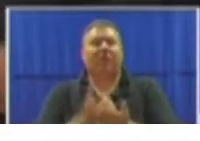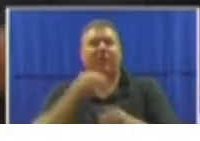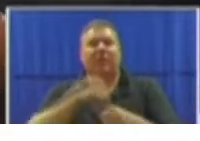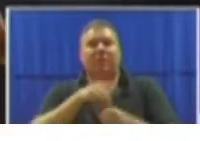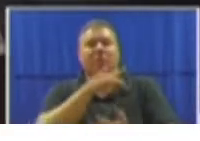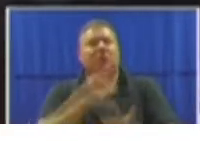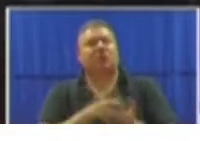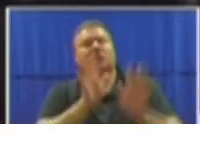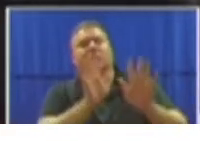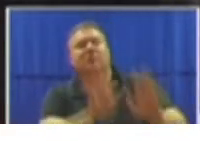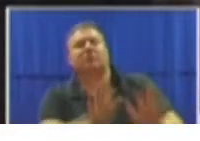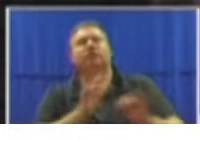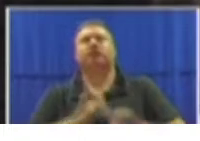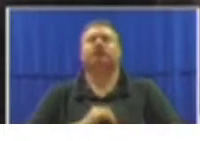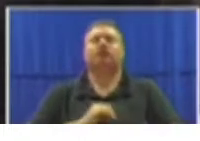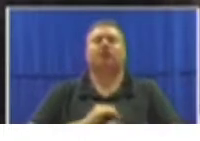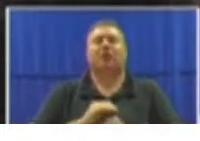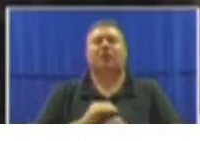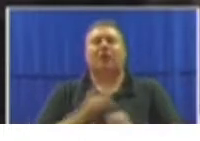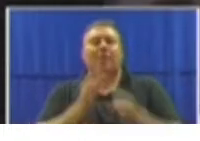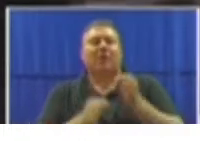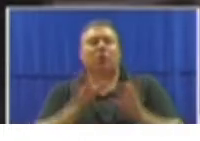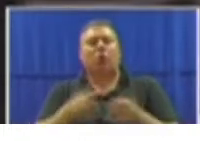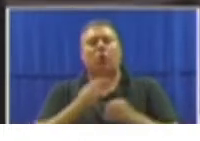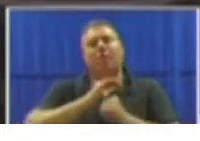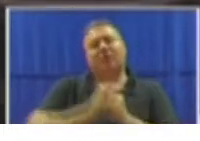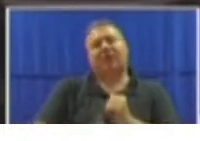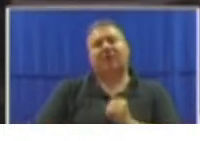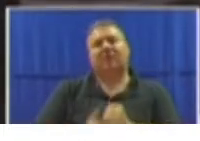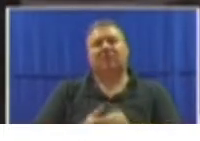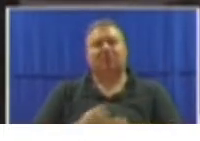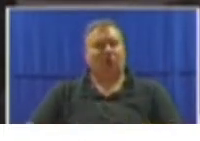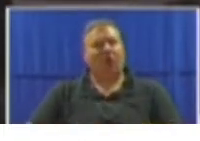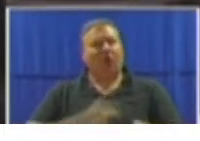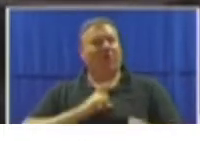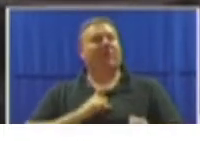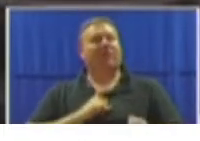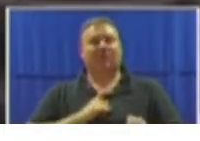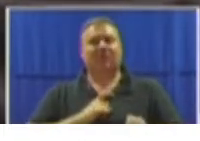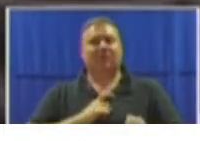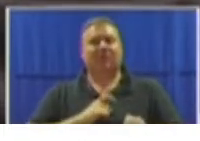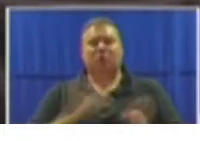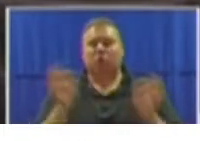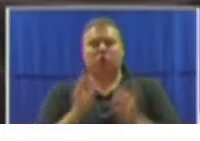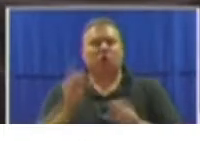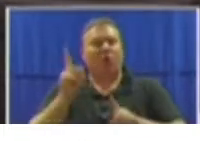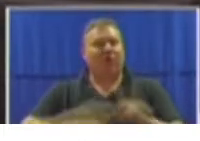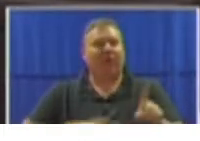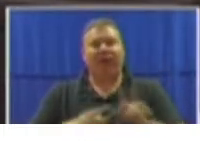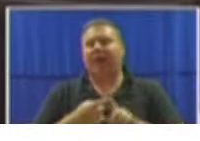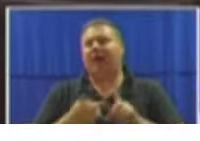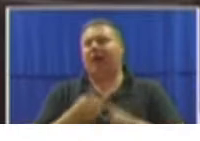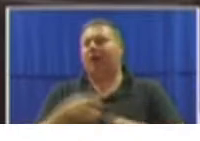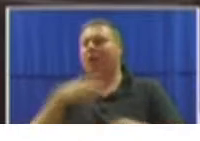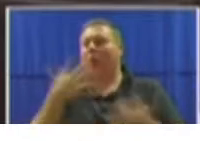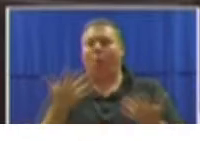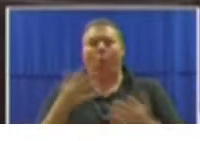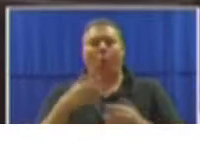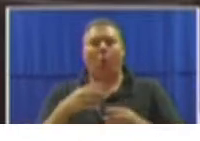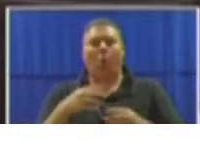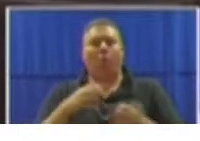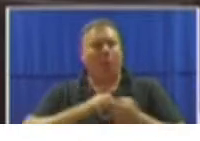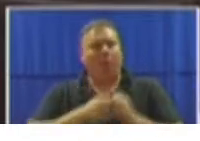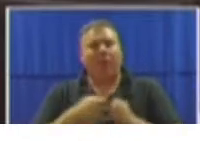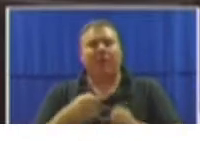positions and so protected by their party that they are confident that no failure or scandal will ever dislodge